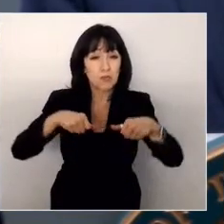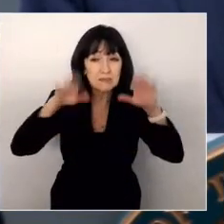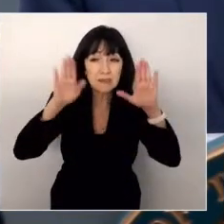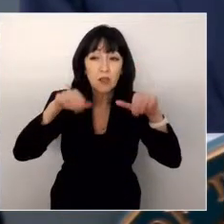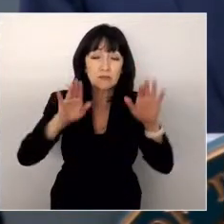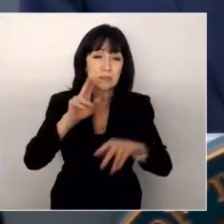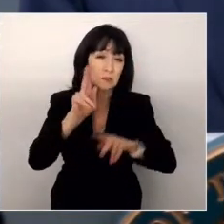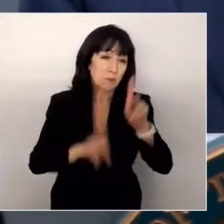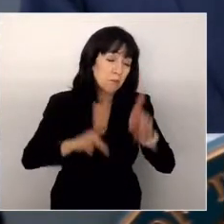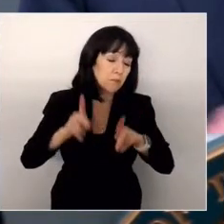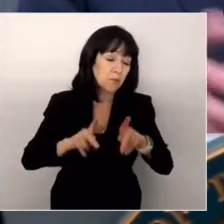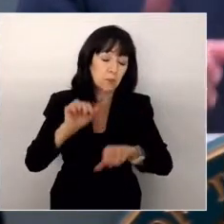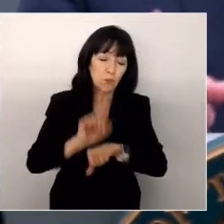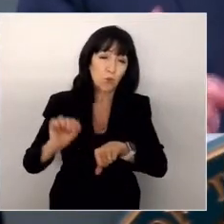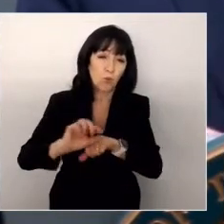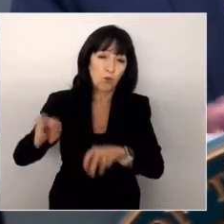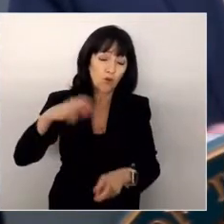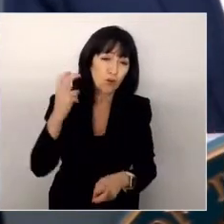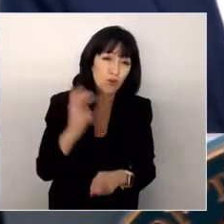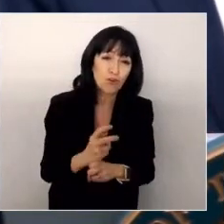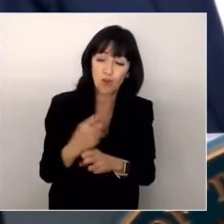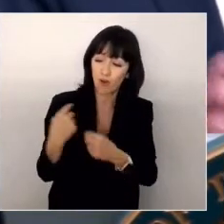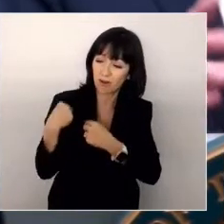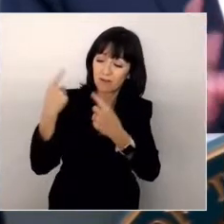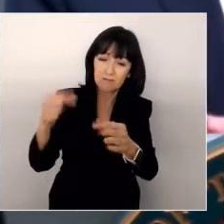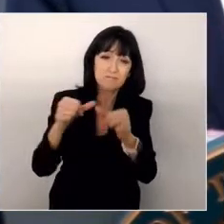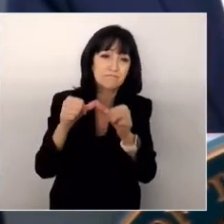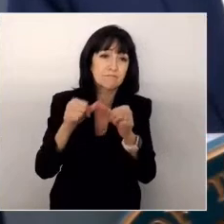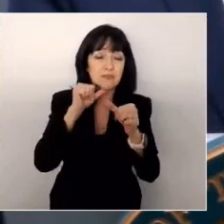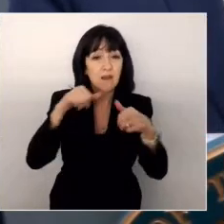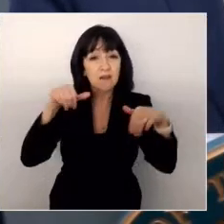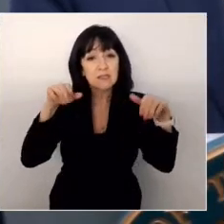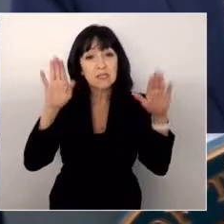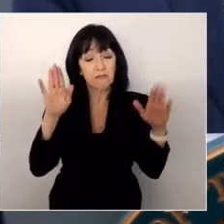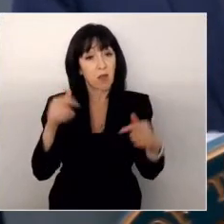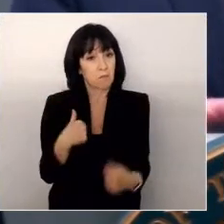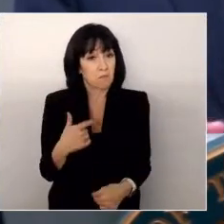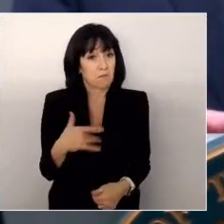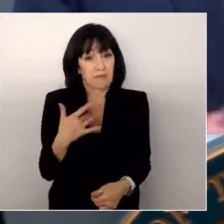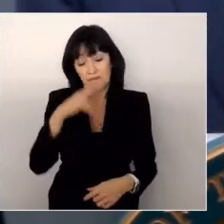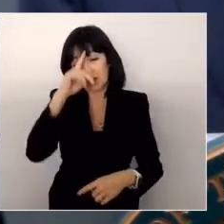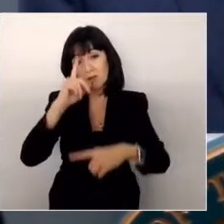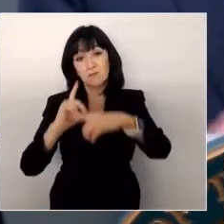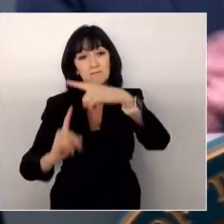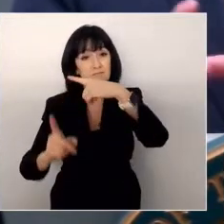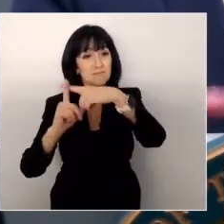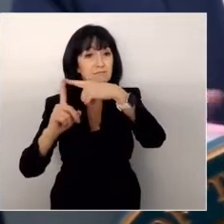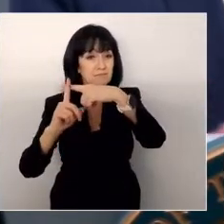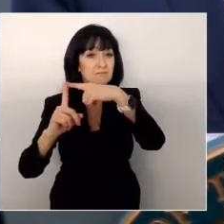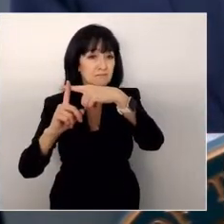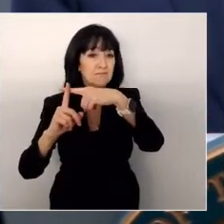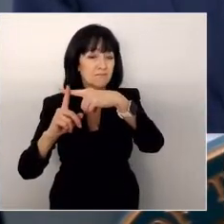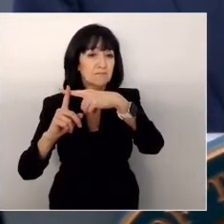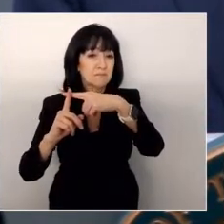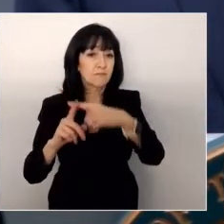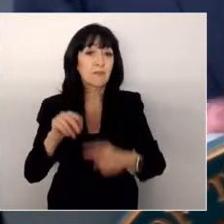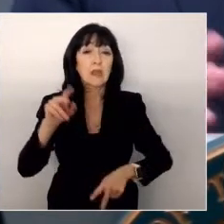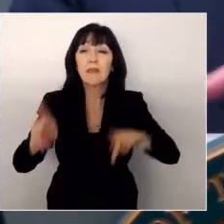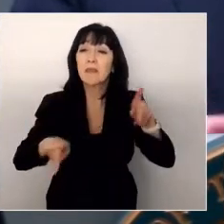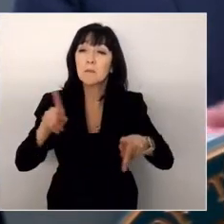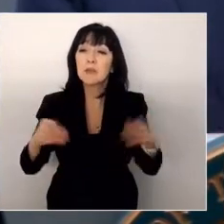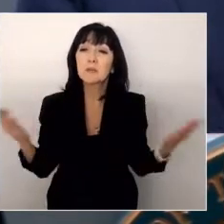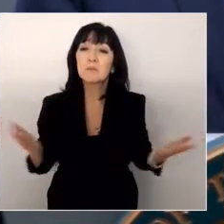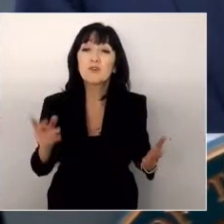today. Over the past 2 years, we've seen clearly that the people of our state are resilient,